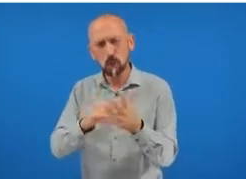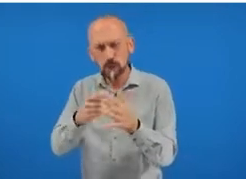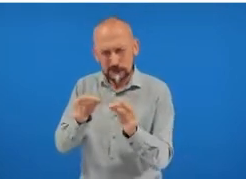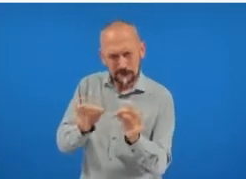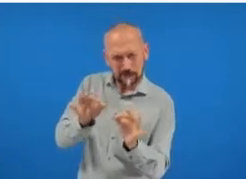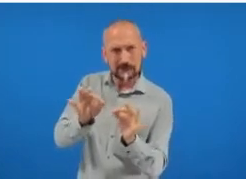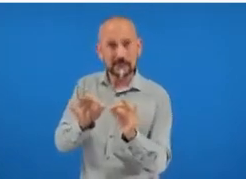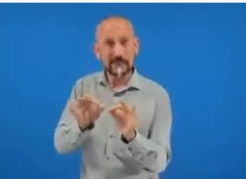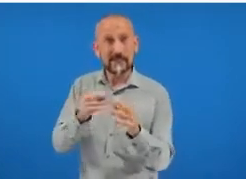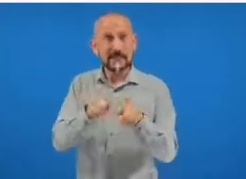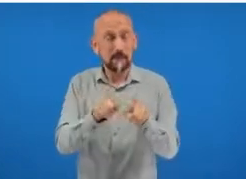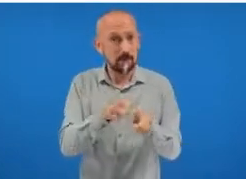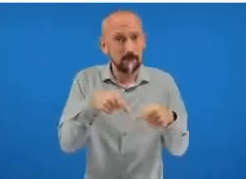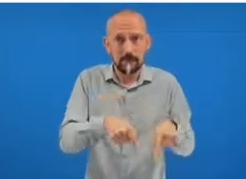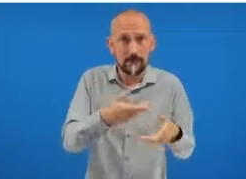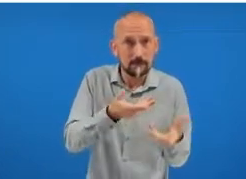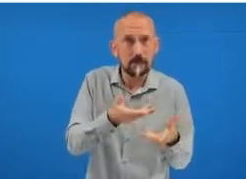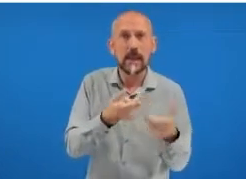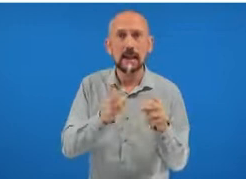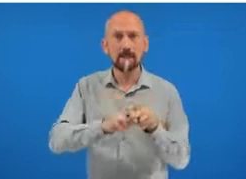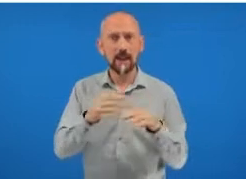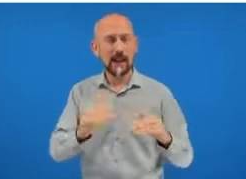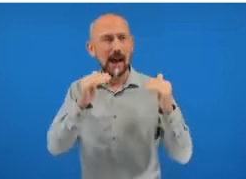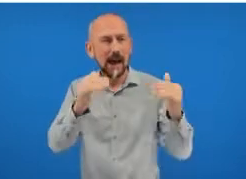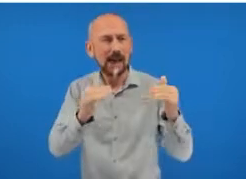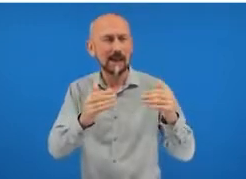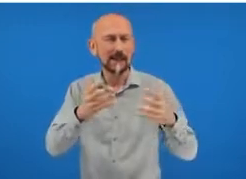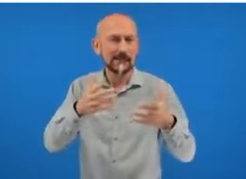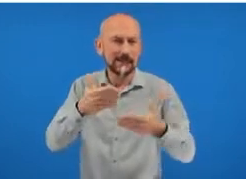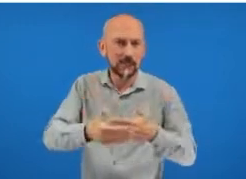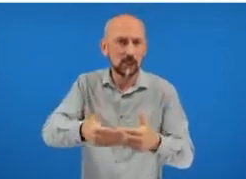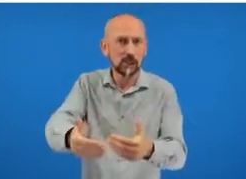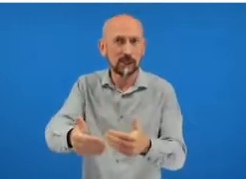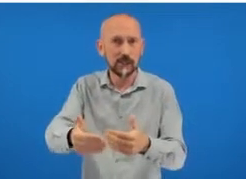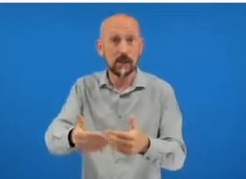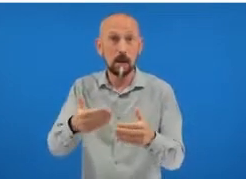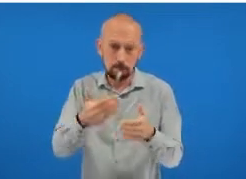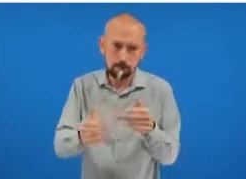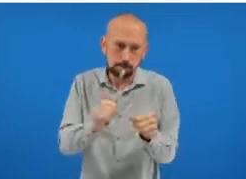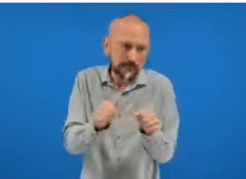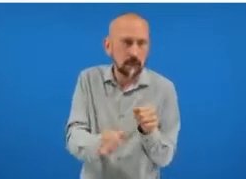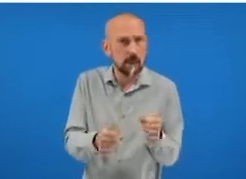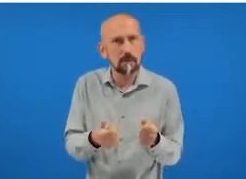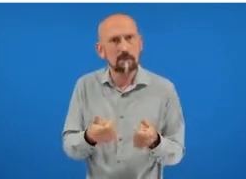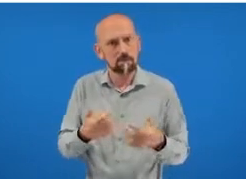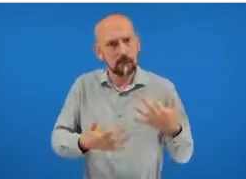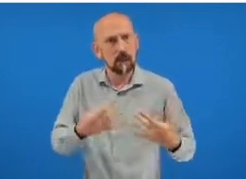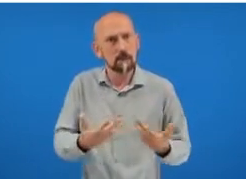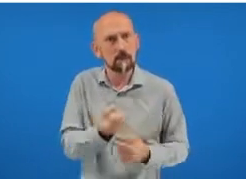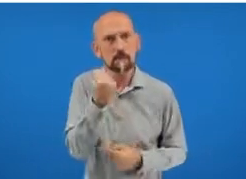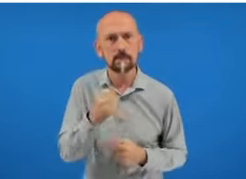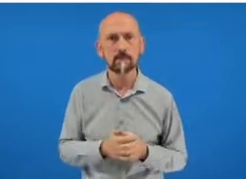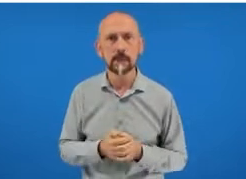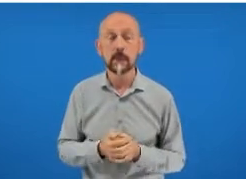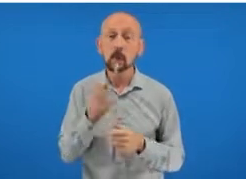better overall outcomes. At the start of the program, the average number of sessions was round about 6. But in the light of